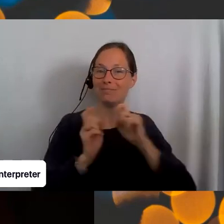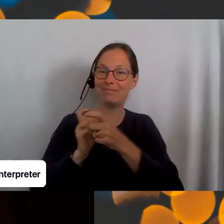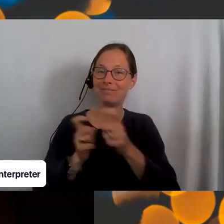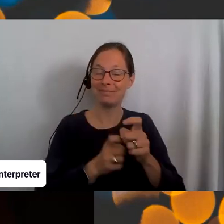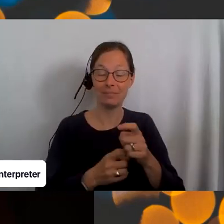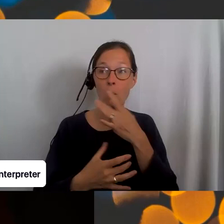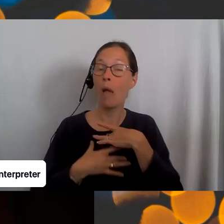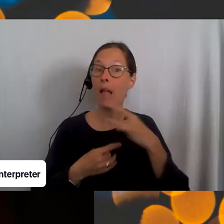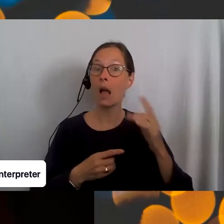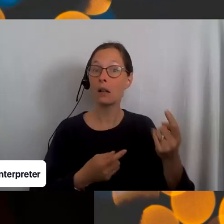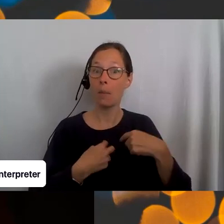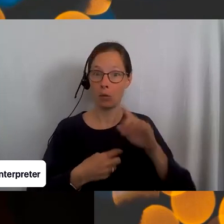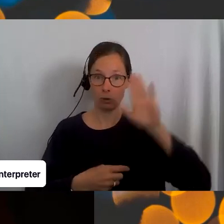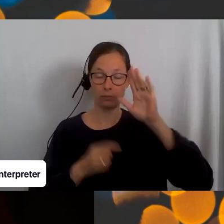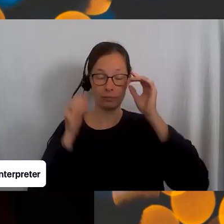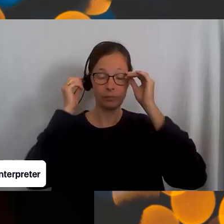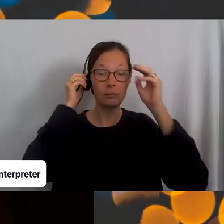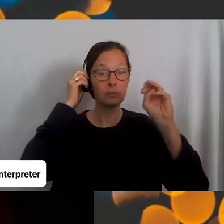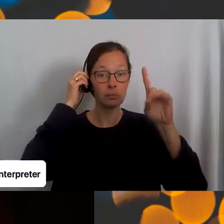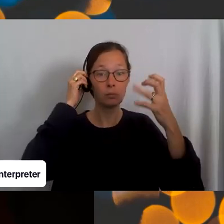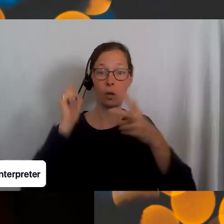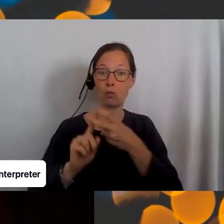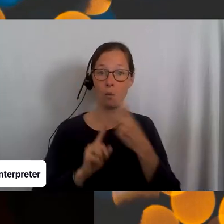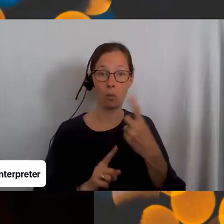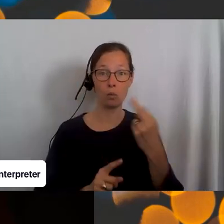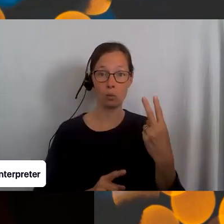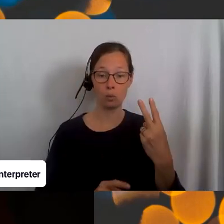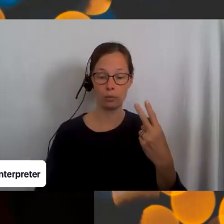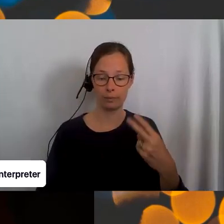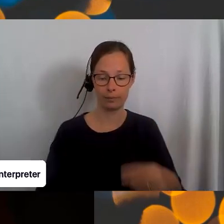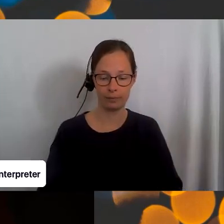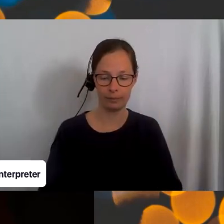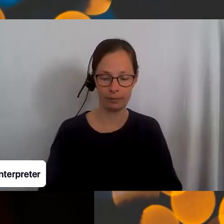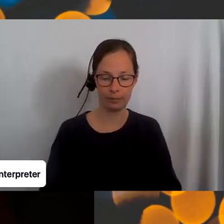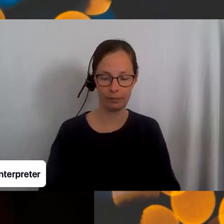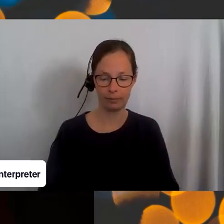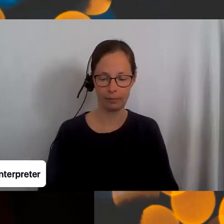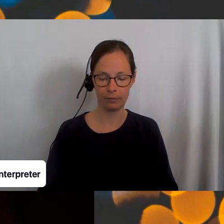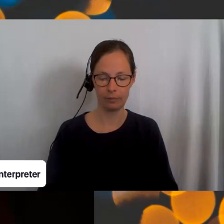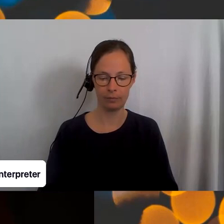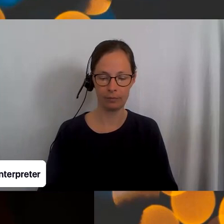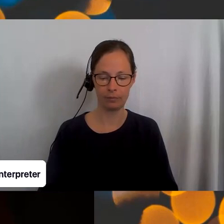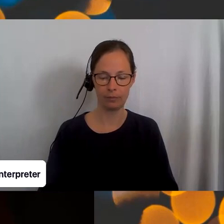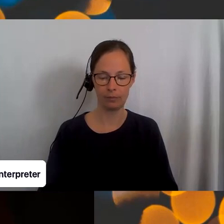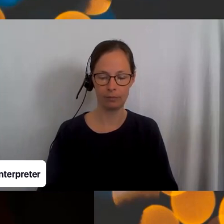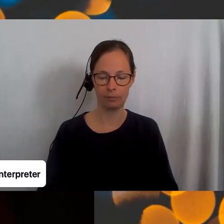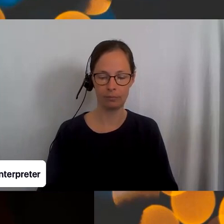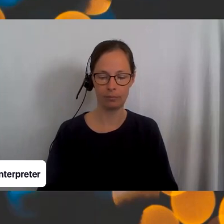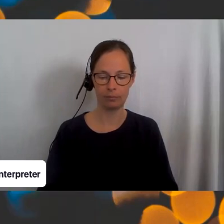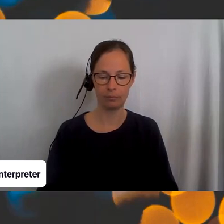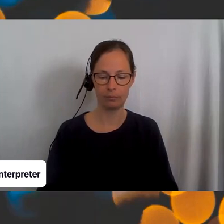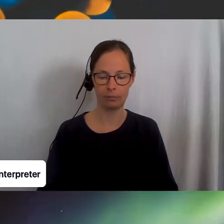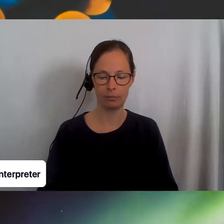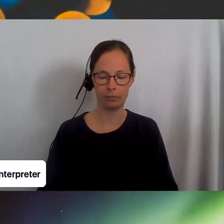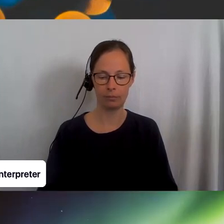on, just raise your hand. Great. Maud, if you want to grab 1 or 2 people before we adjourn here, we can take a look. And if it's not finished and you need help, also,